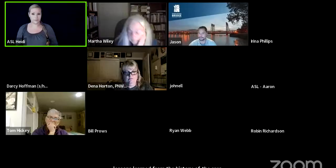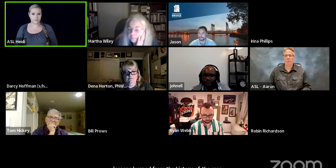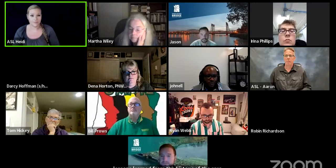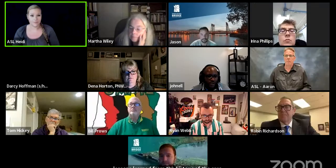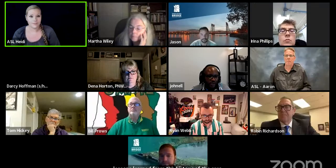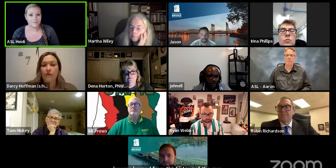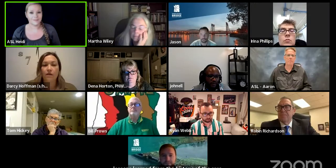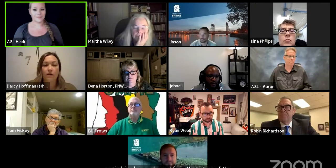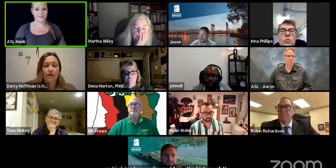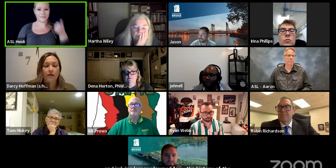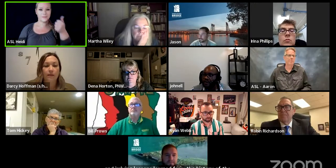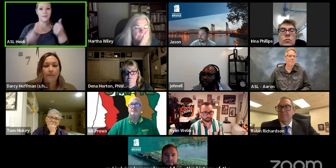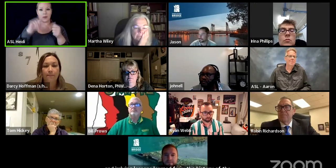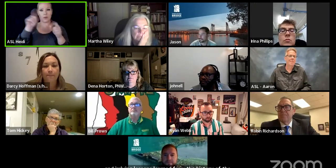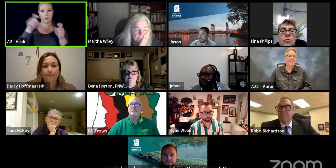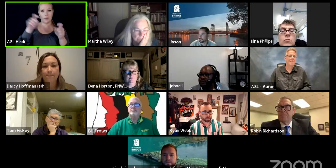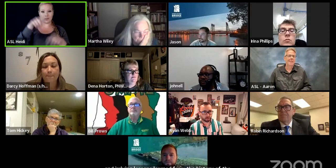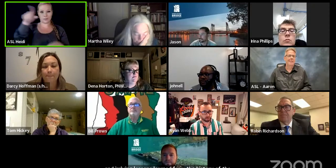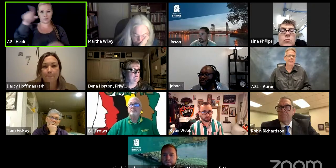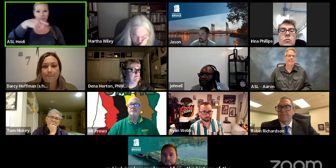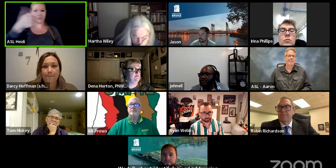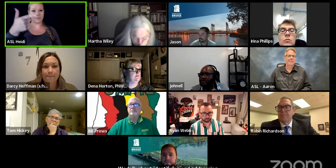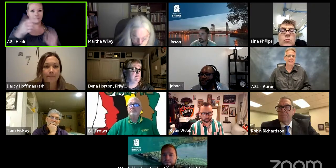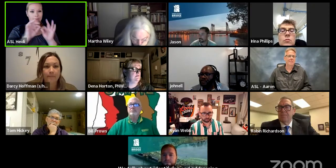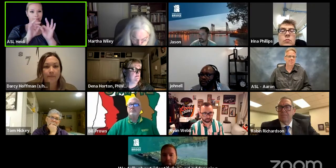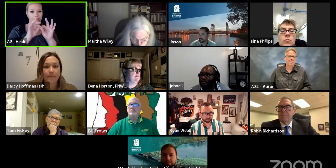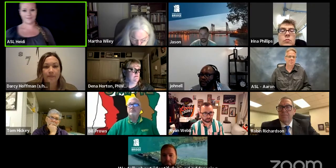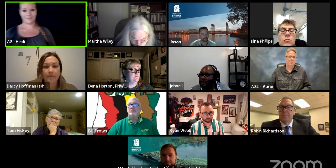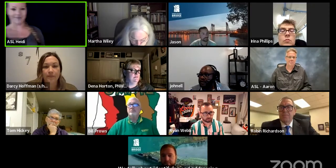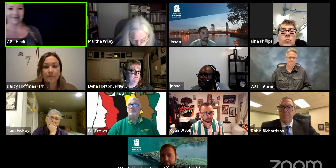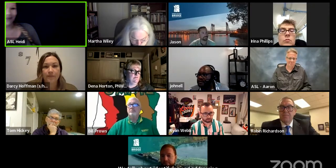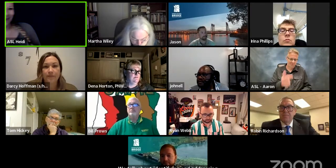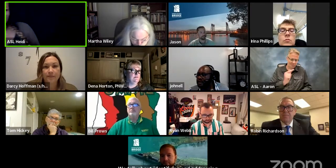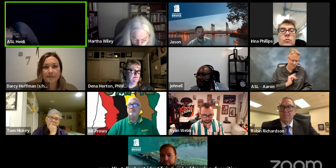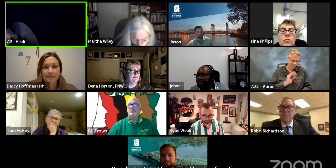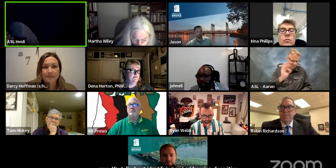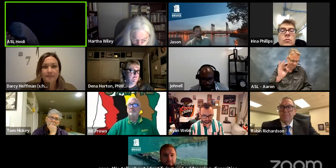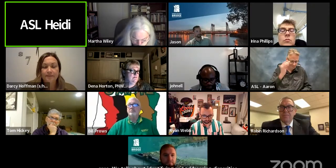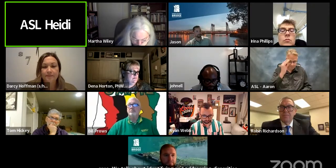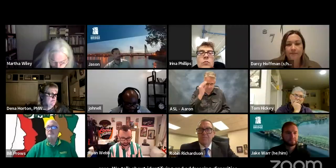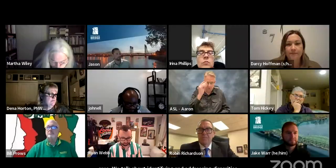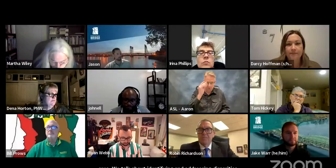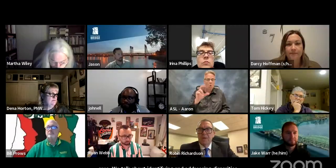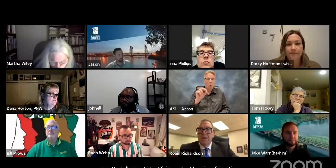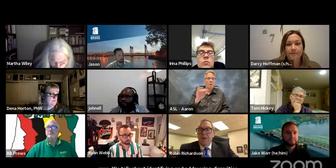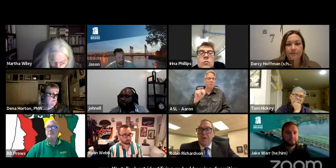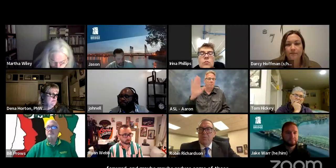Questions, comments for Jake? Thank you for that presentation, Jake. I see Robin.